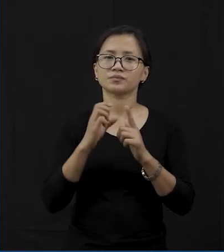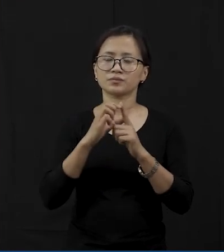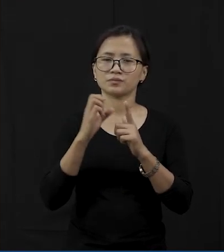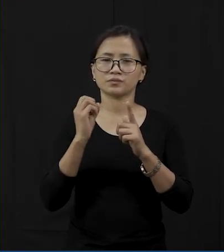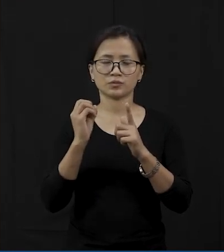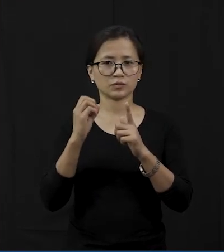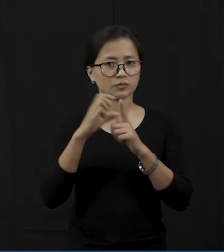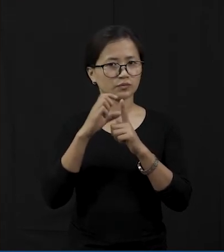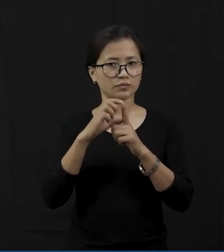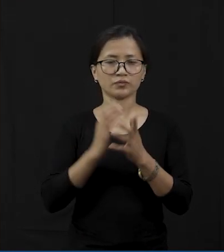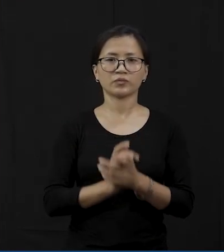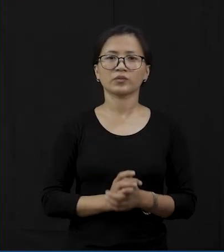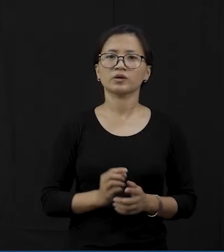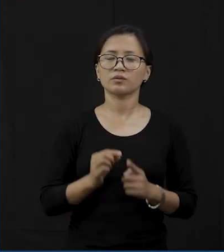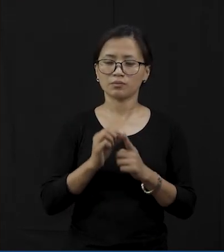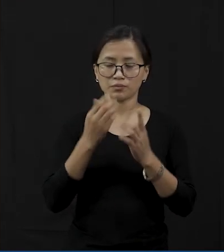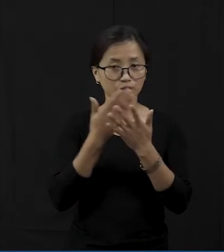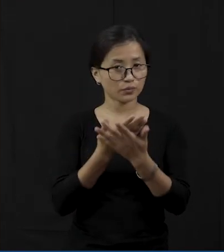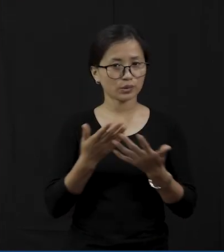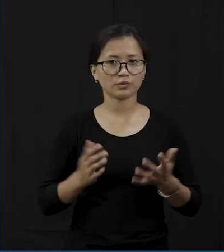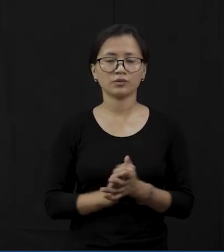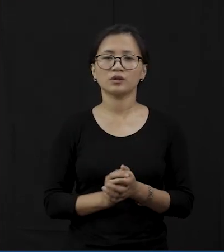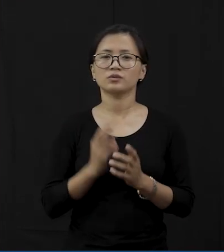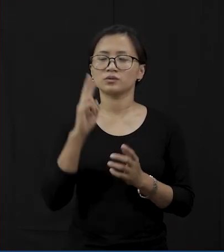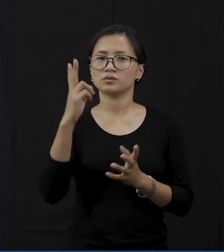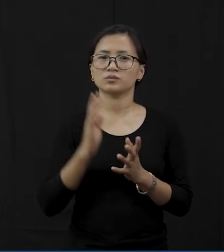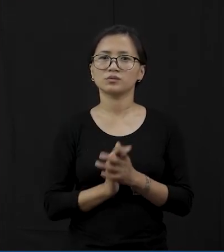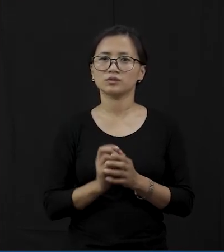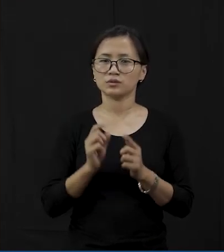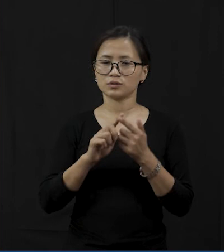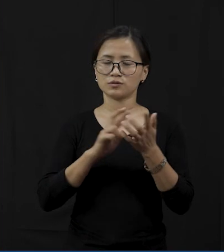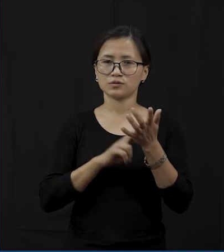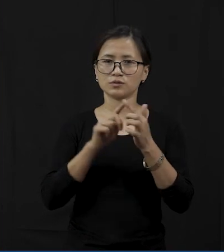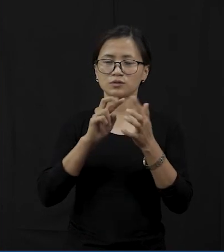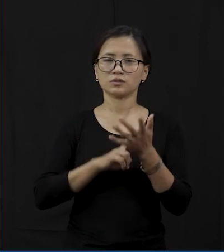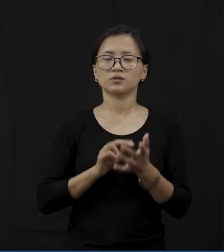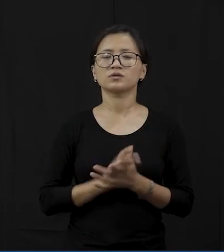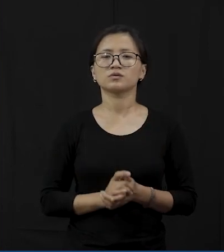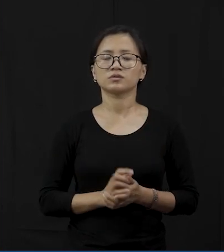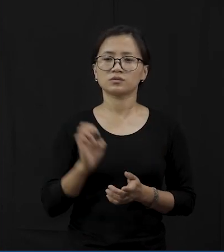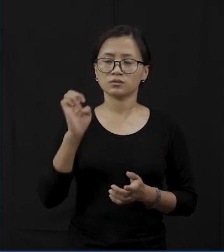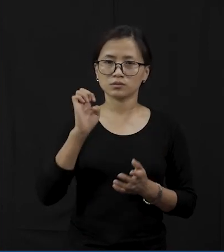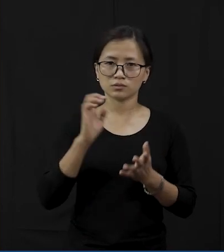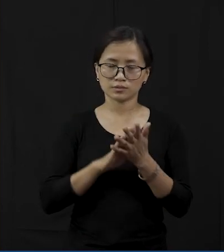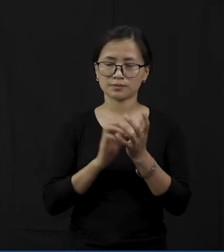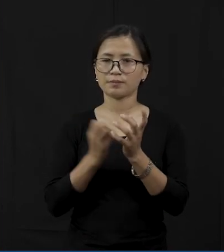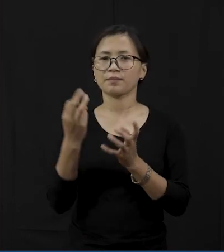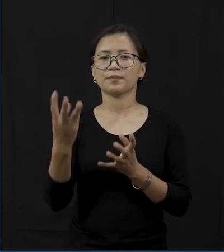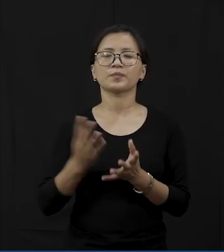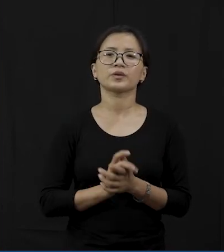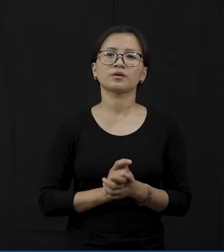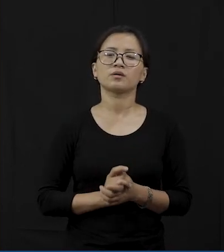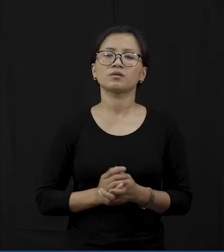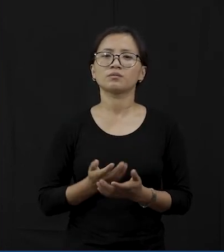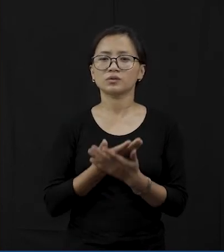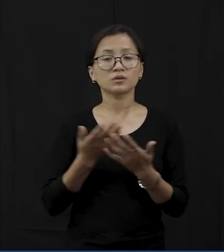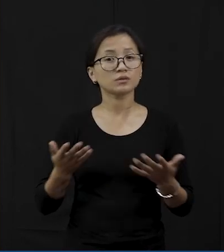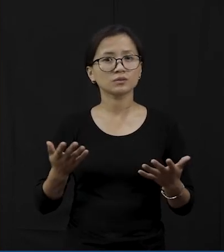Now let's talk about product of two even numbers. Product, when I say product means